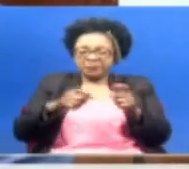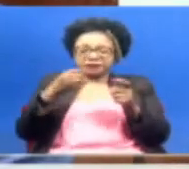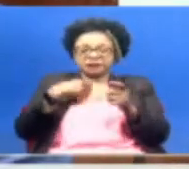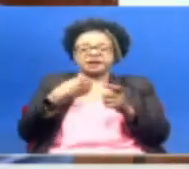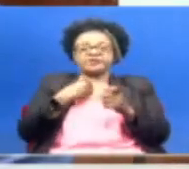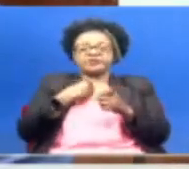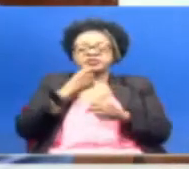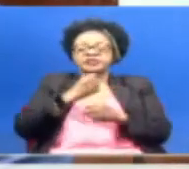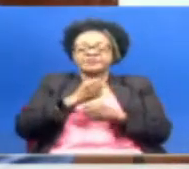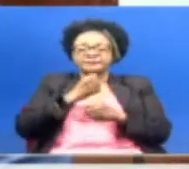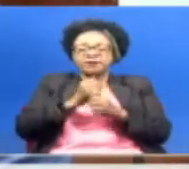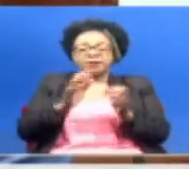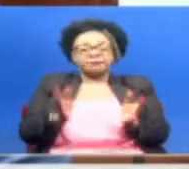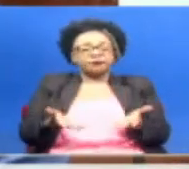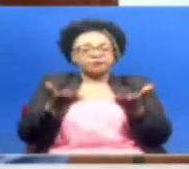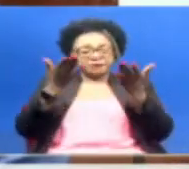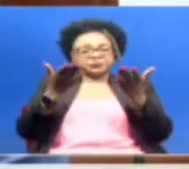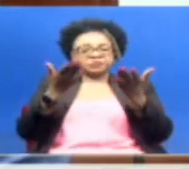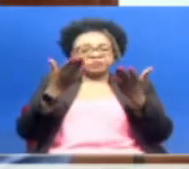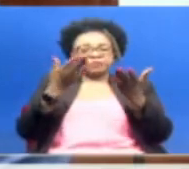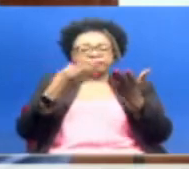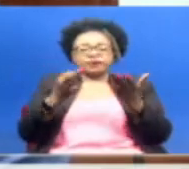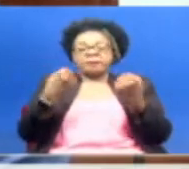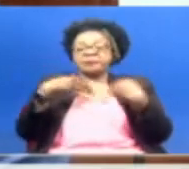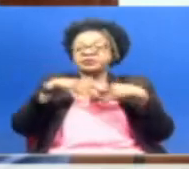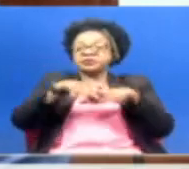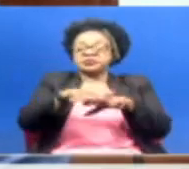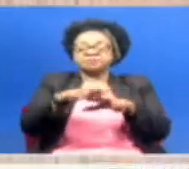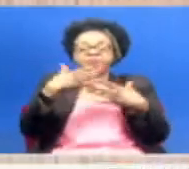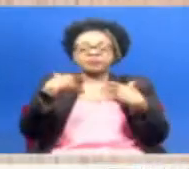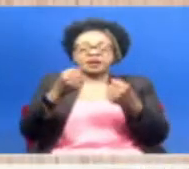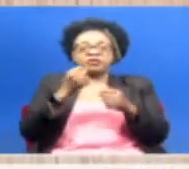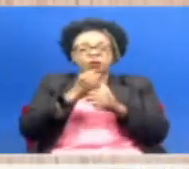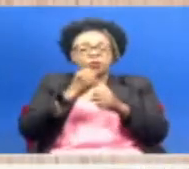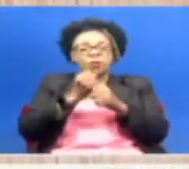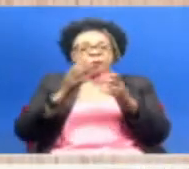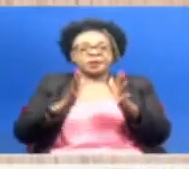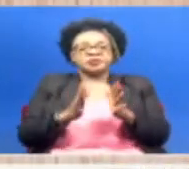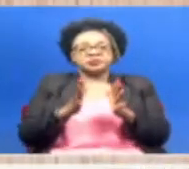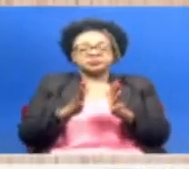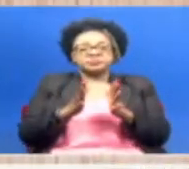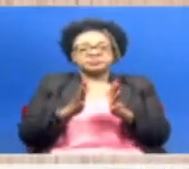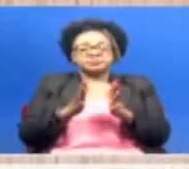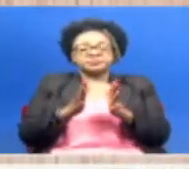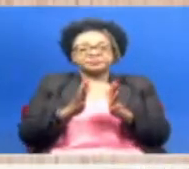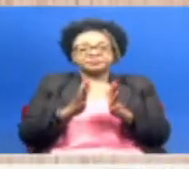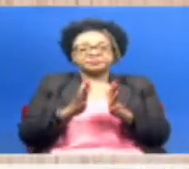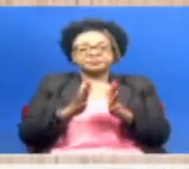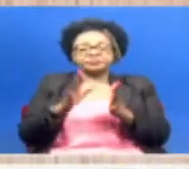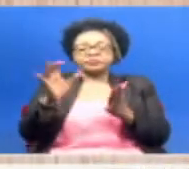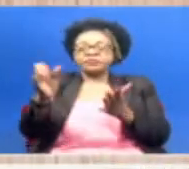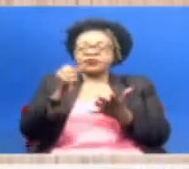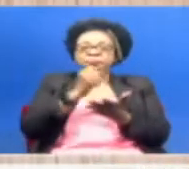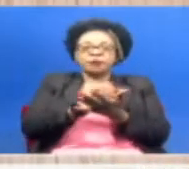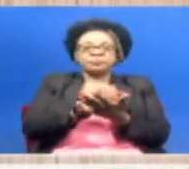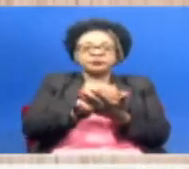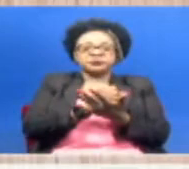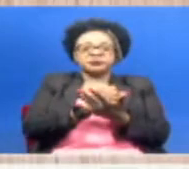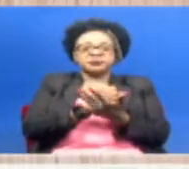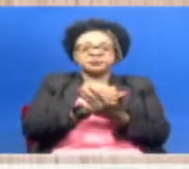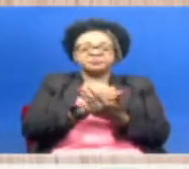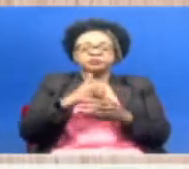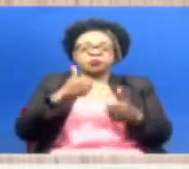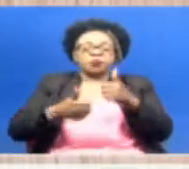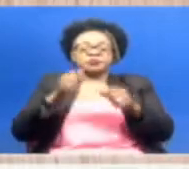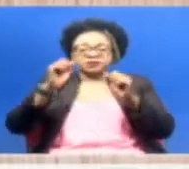staffing improvement for the mainstream healthcare workers. The unemployment, the health workforce, which actually will even help